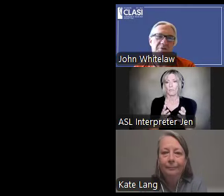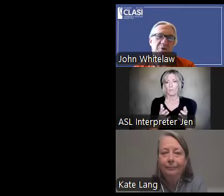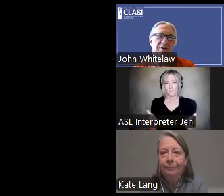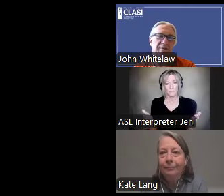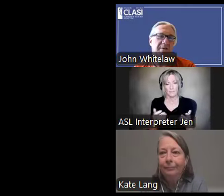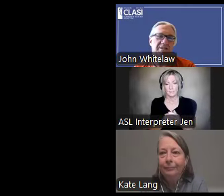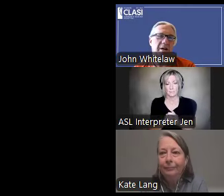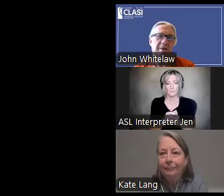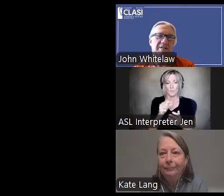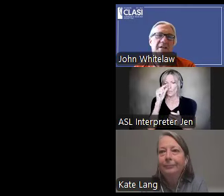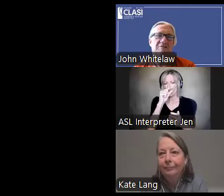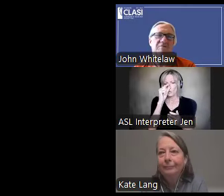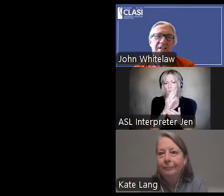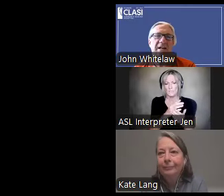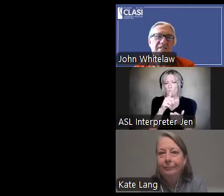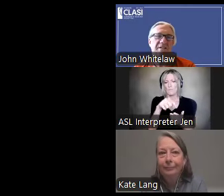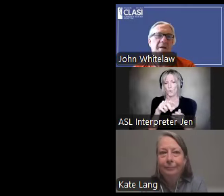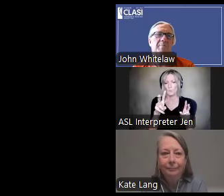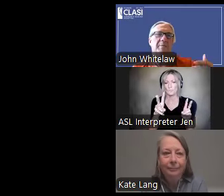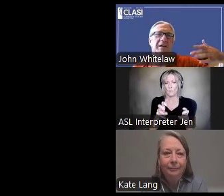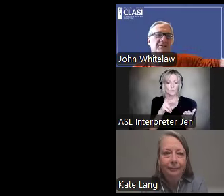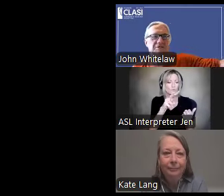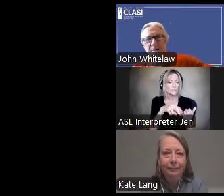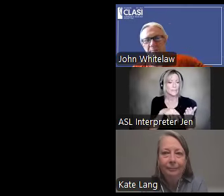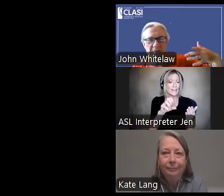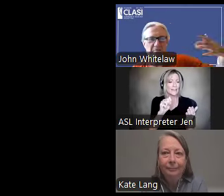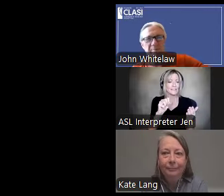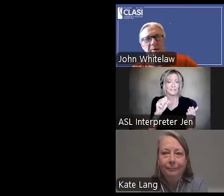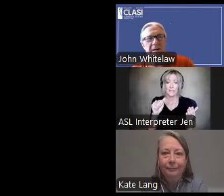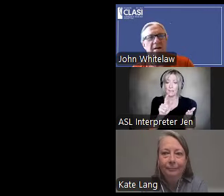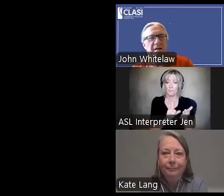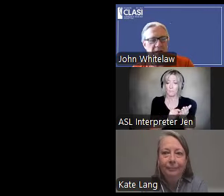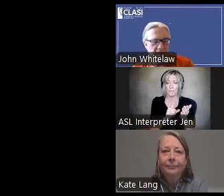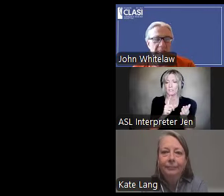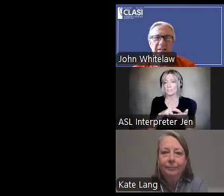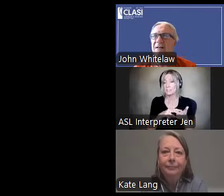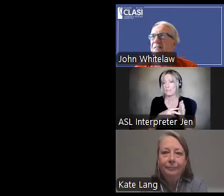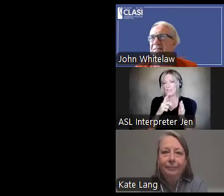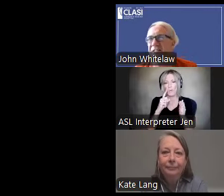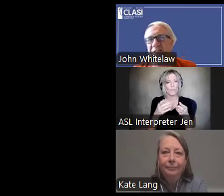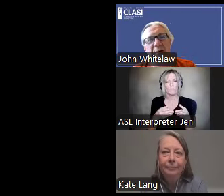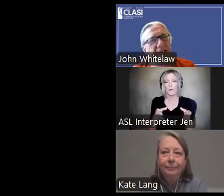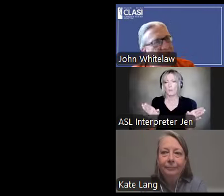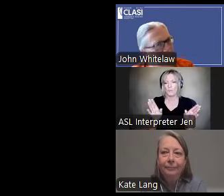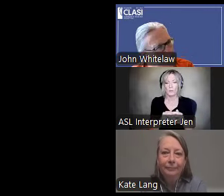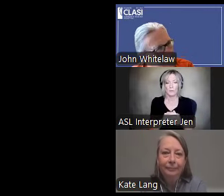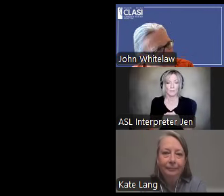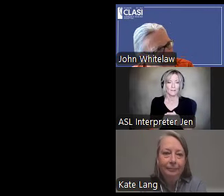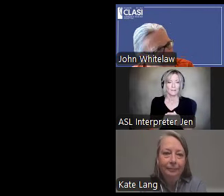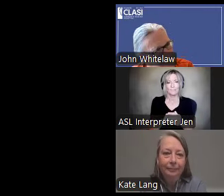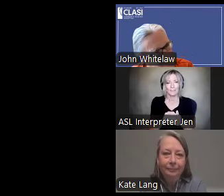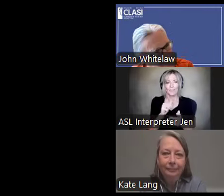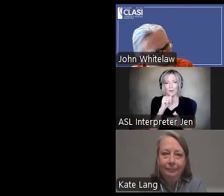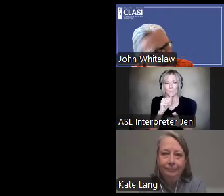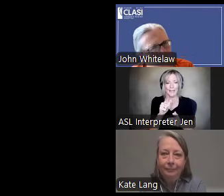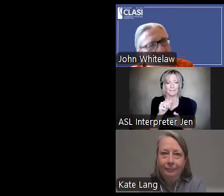If you Google some of these topics, read the SSA publications that are meant for the public. I mean, they're not especially